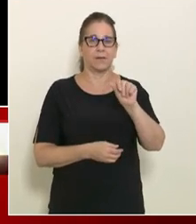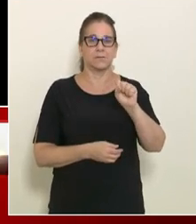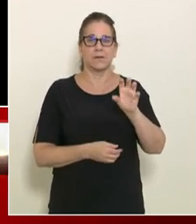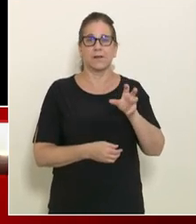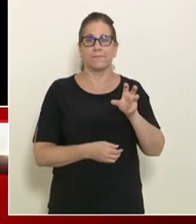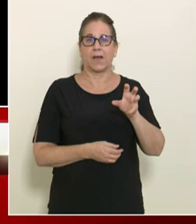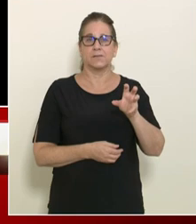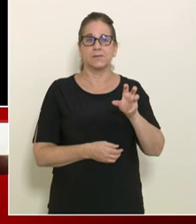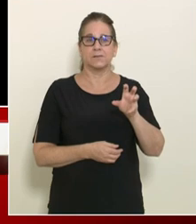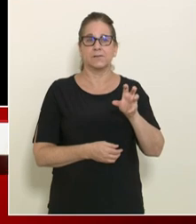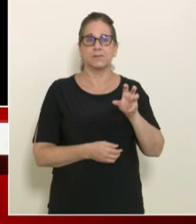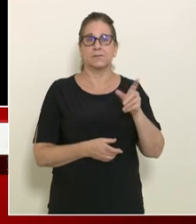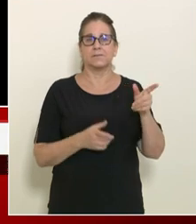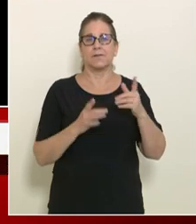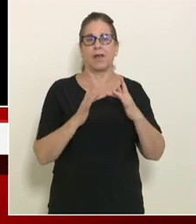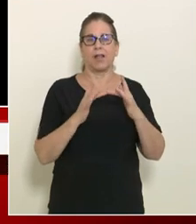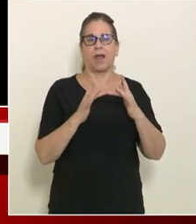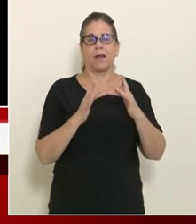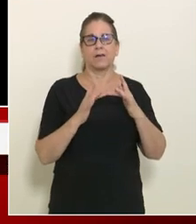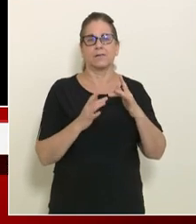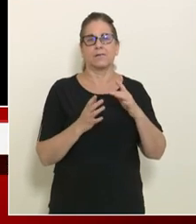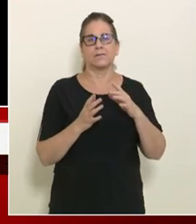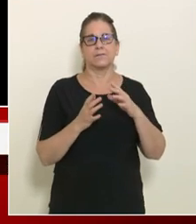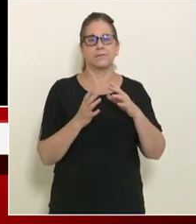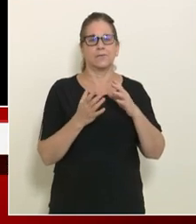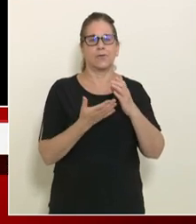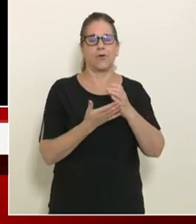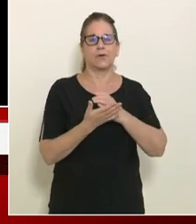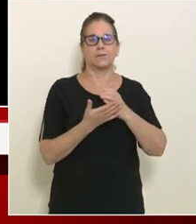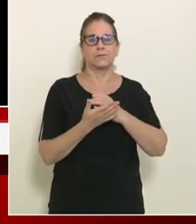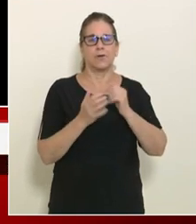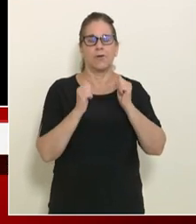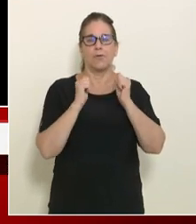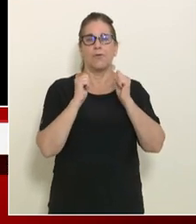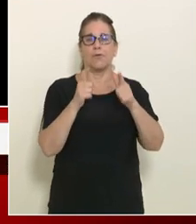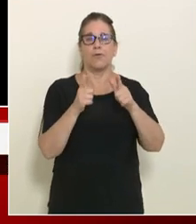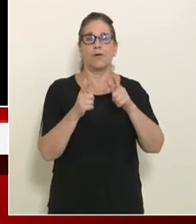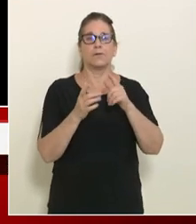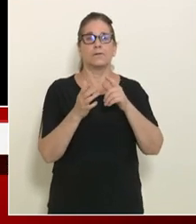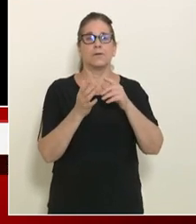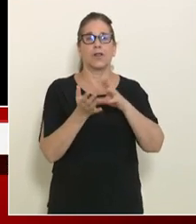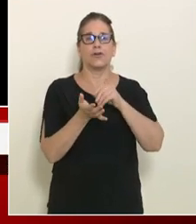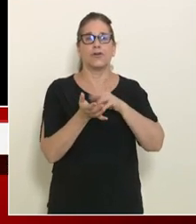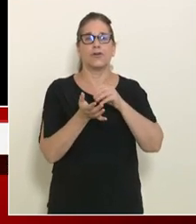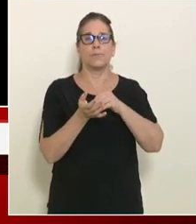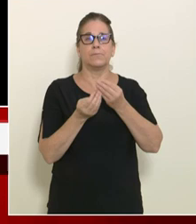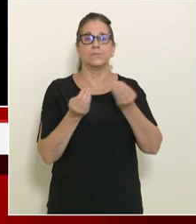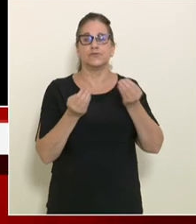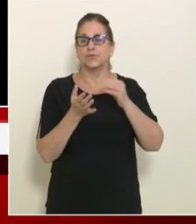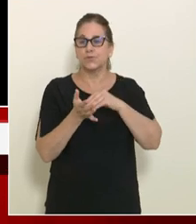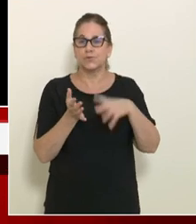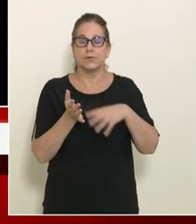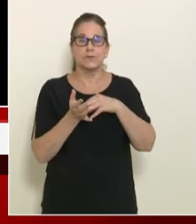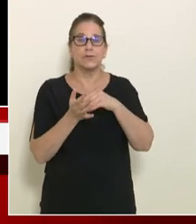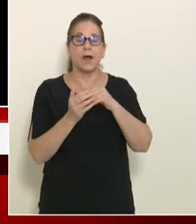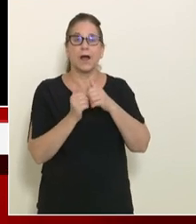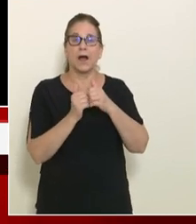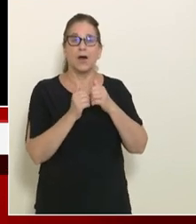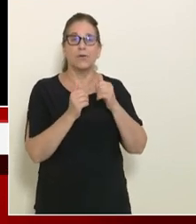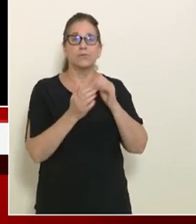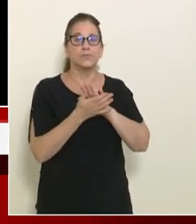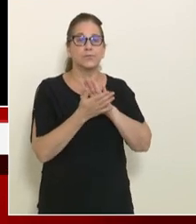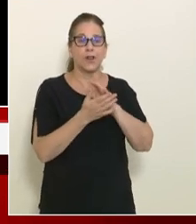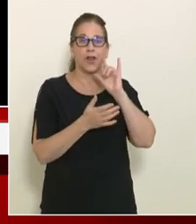a Canvas companion for every grade level and every content area where families can easily click